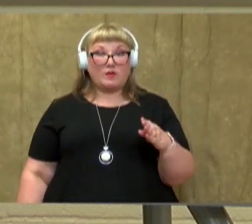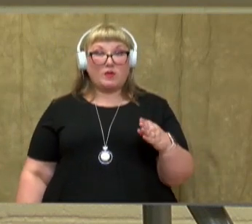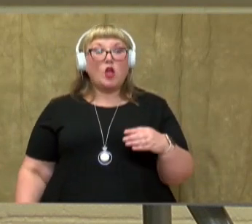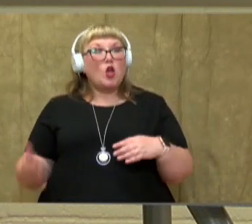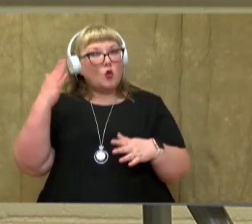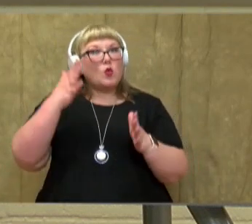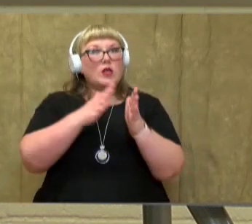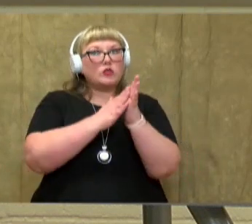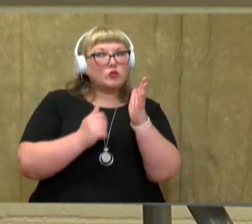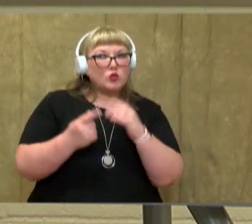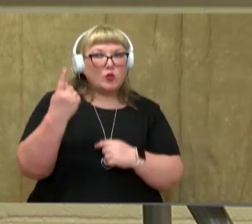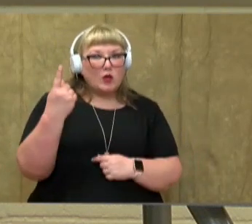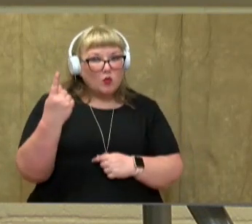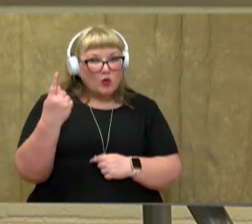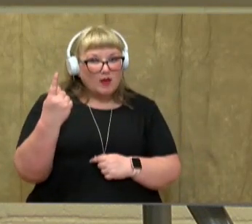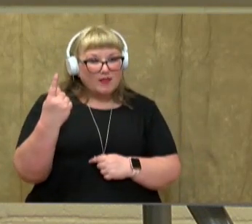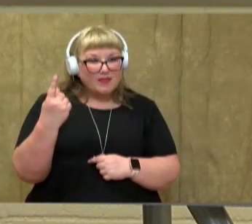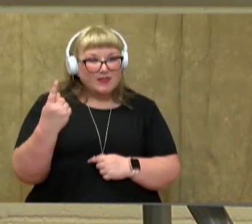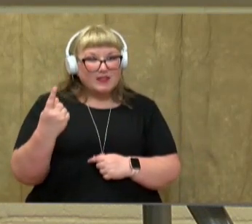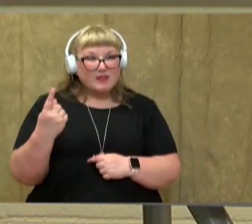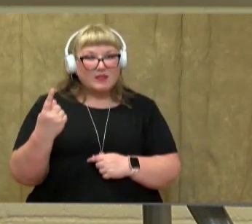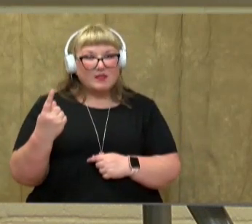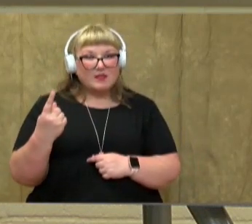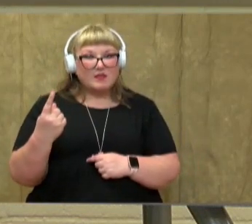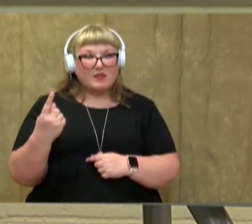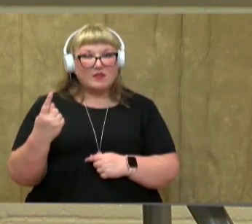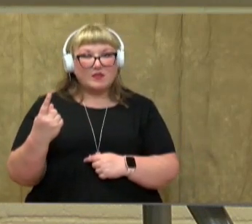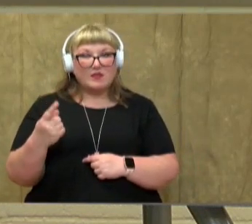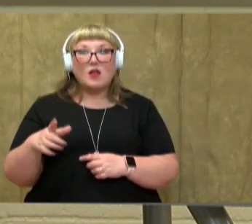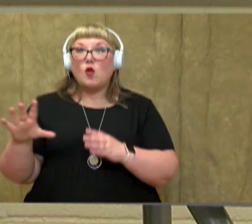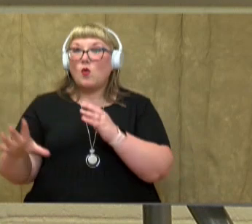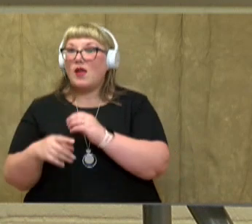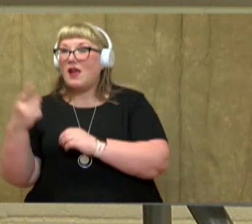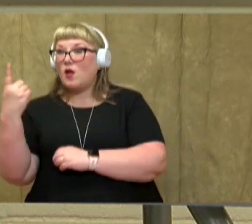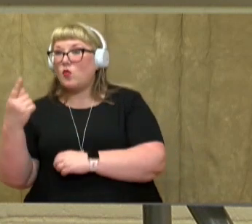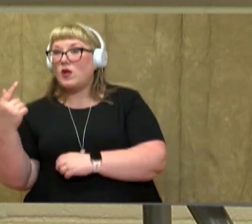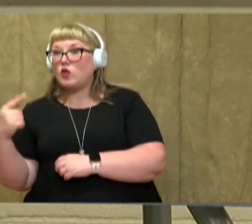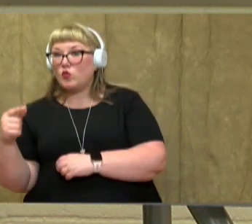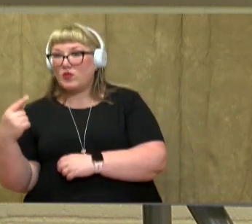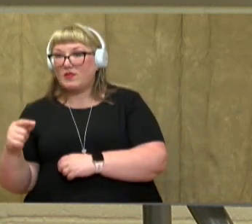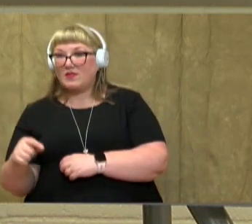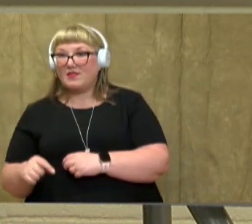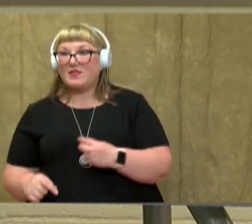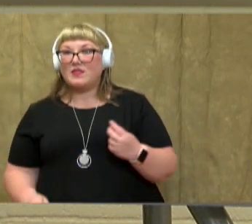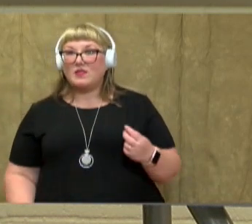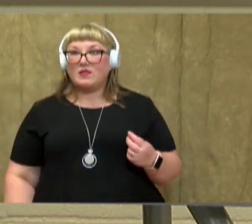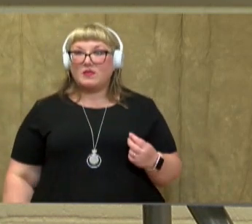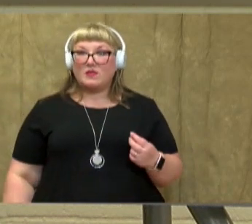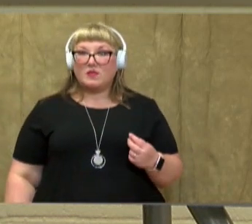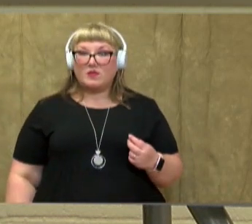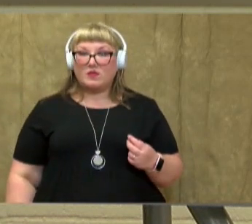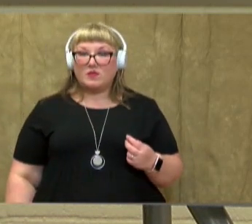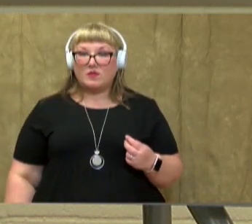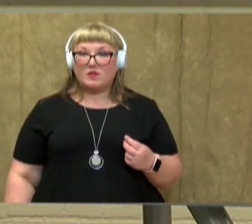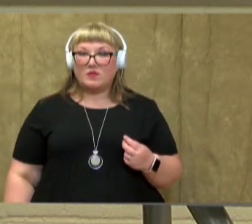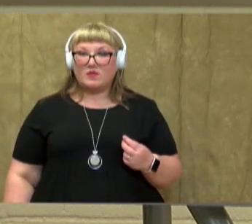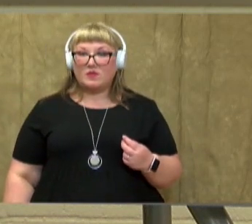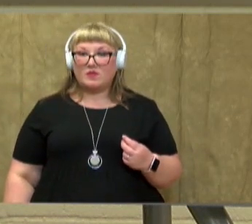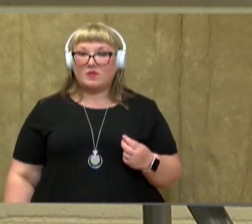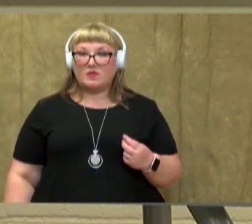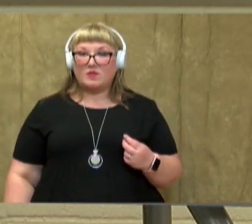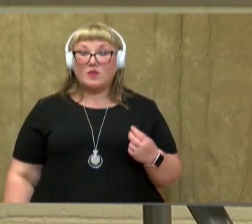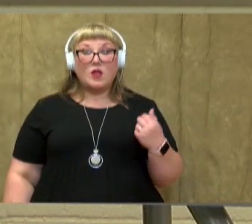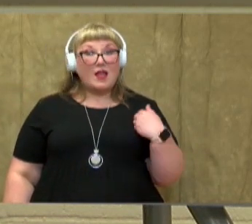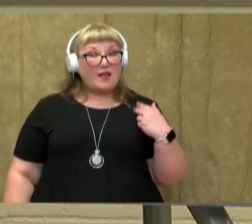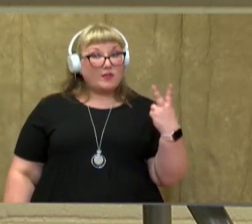took one away from the blue basket and added one to the green basket. So let's put a green dot in its place because it moved over to green.